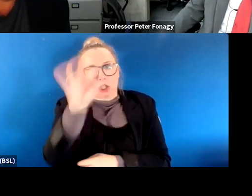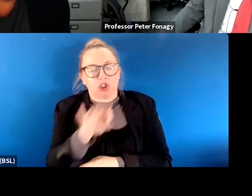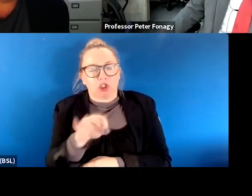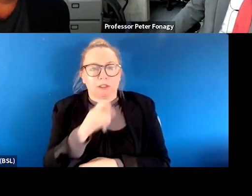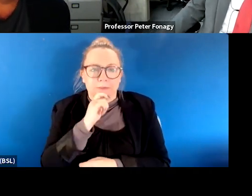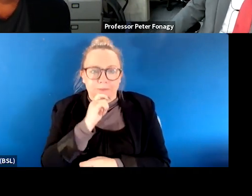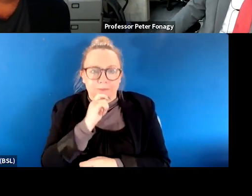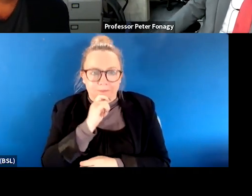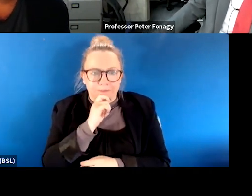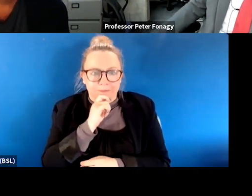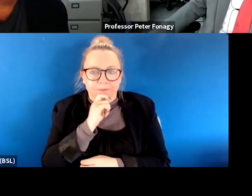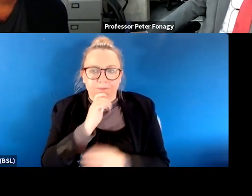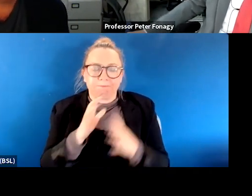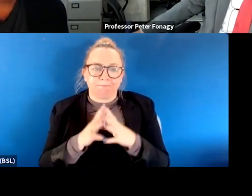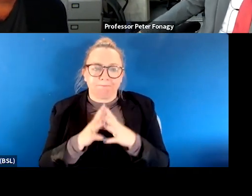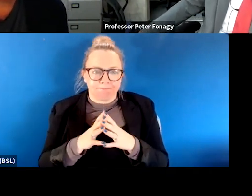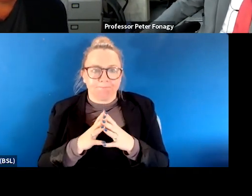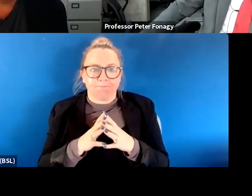So